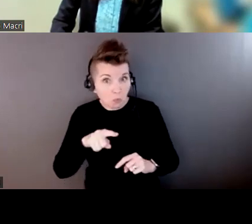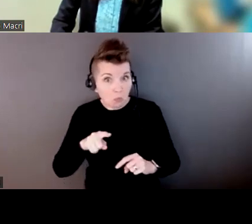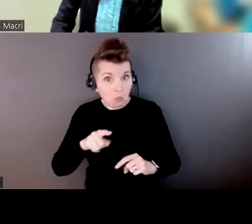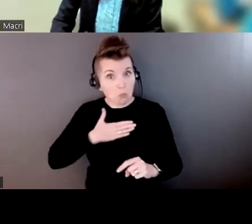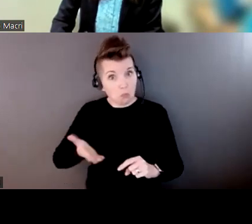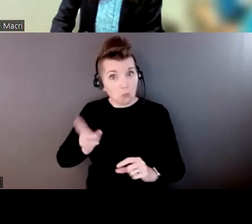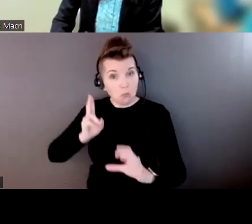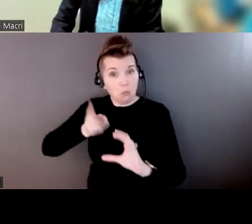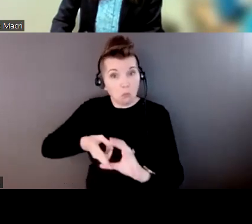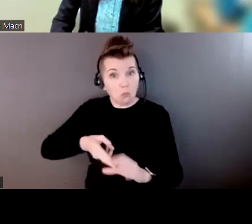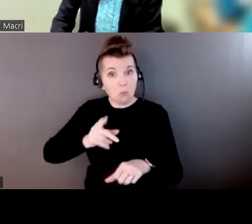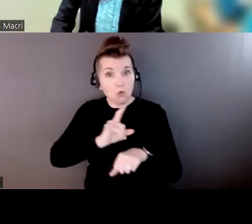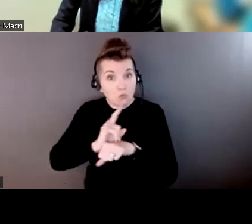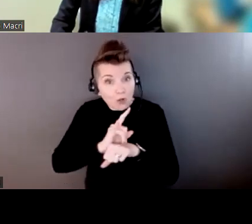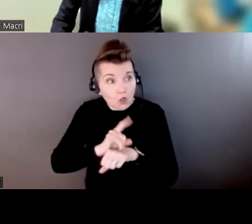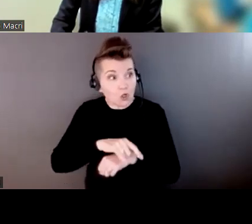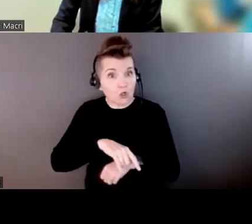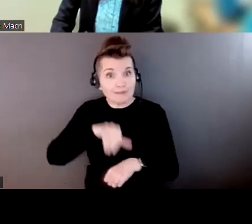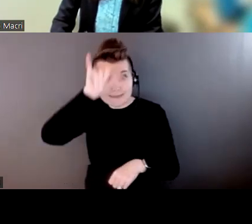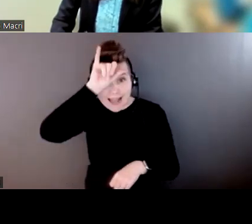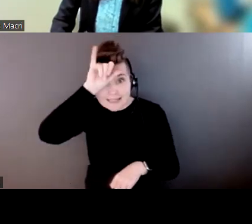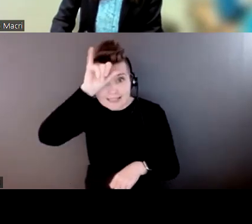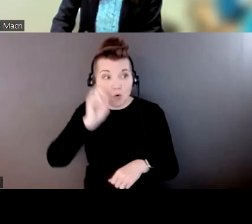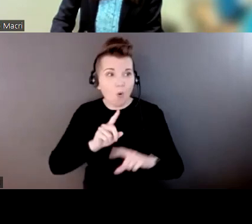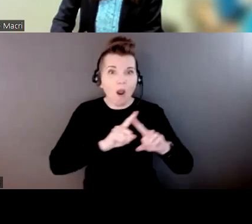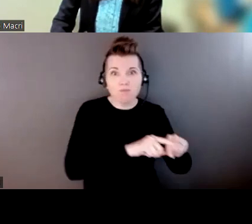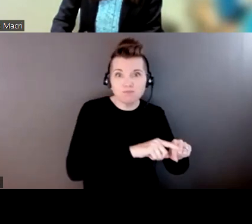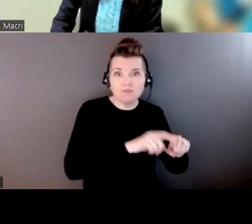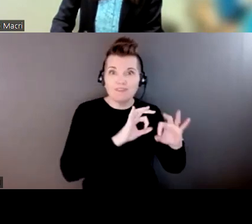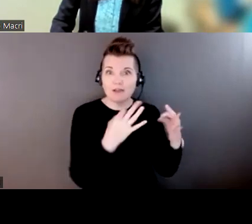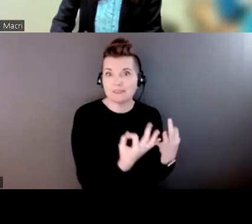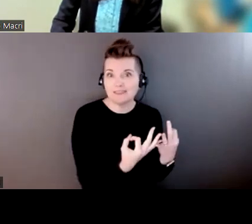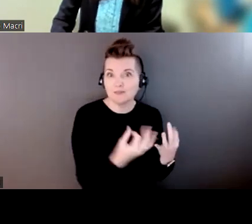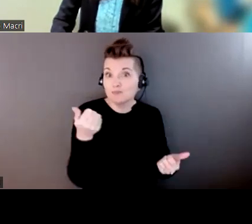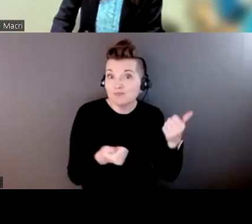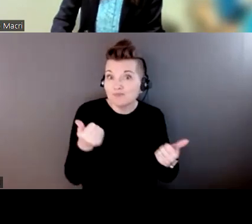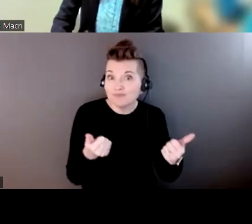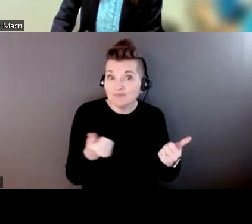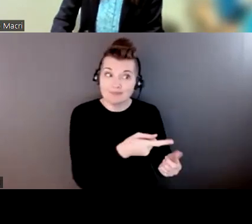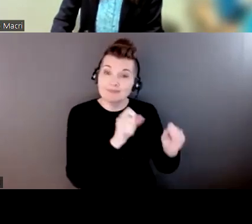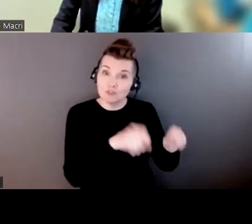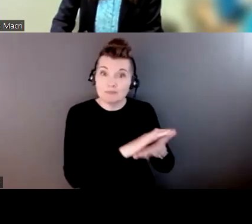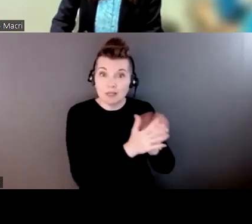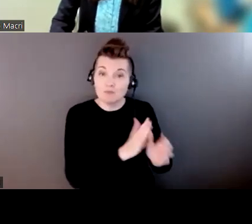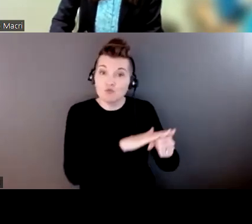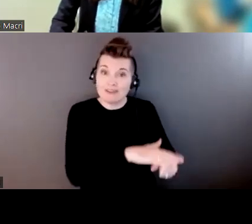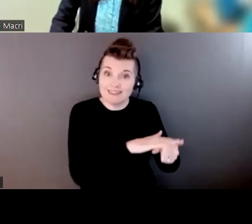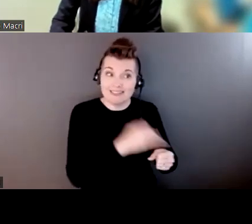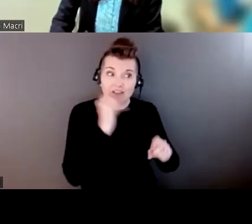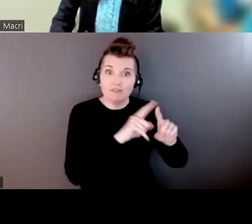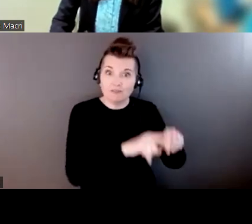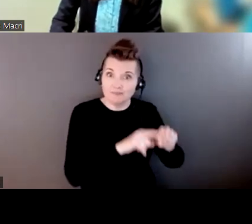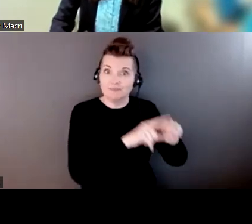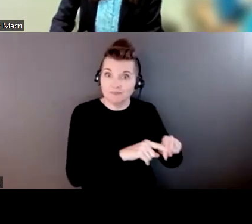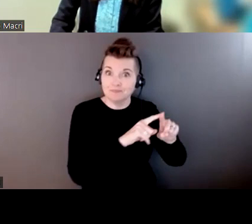means of transportation? Are you going to be relying on family? Could that be a potential stressor, right? Finances, safety. What do you